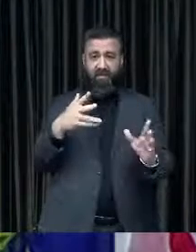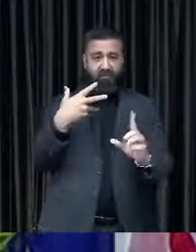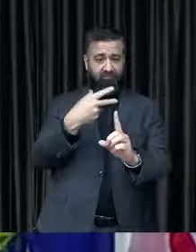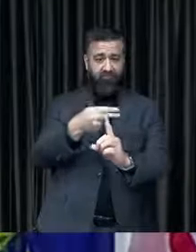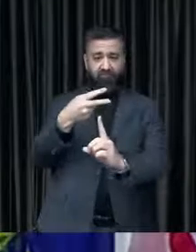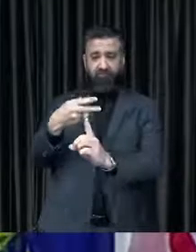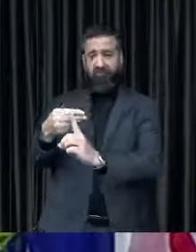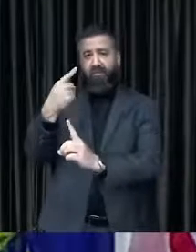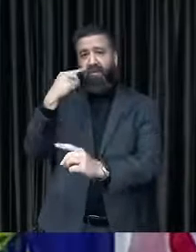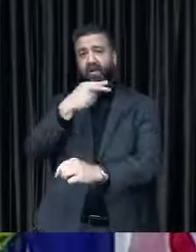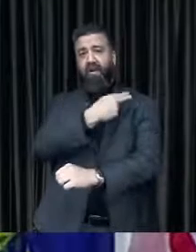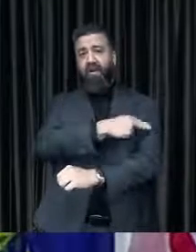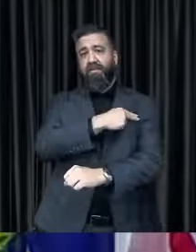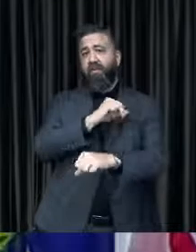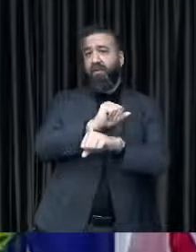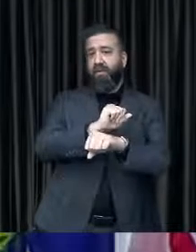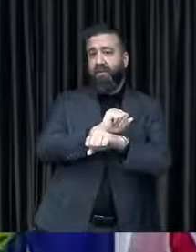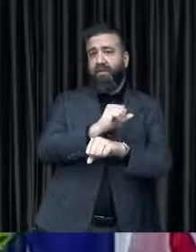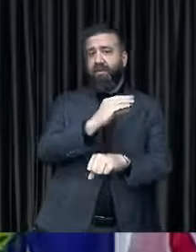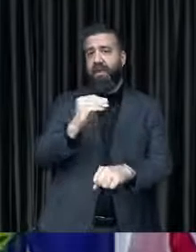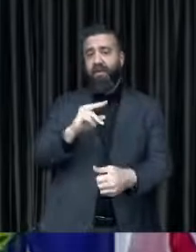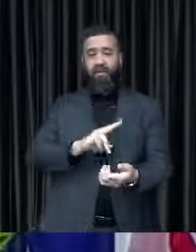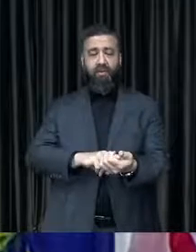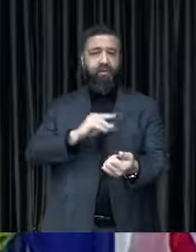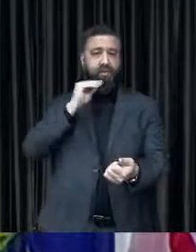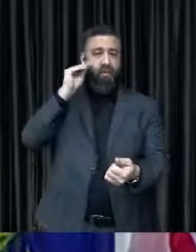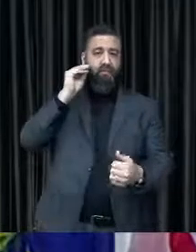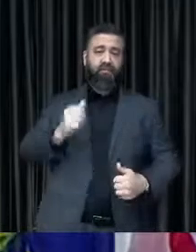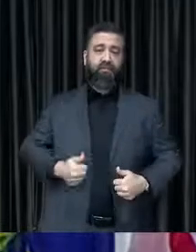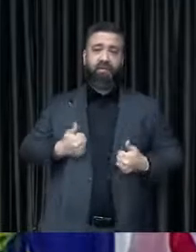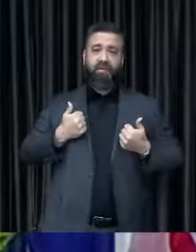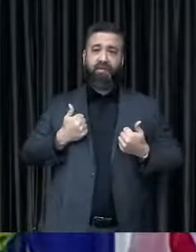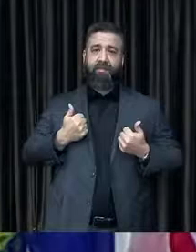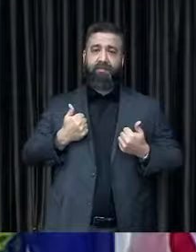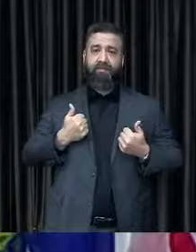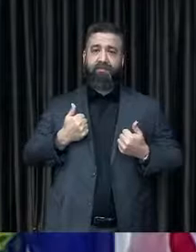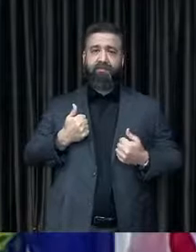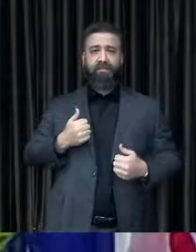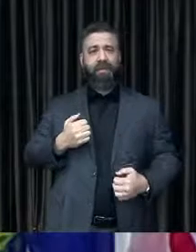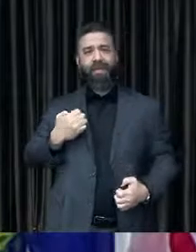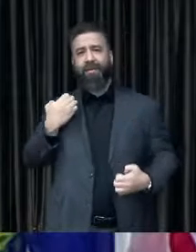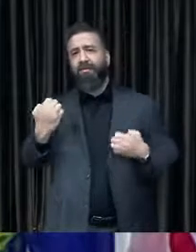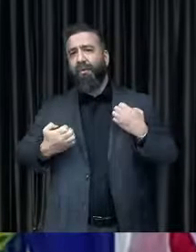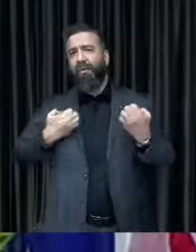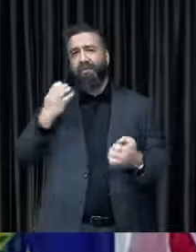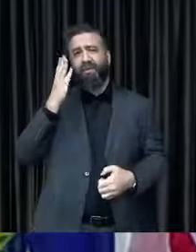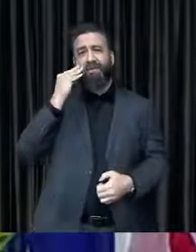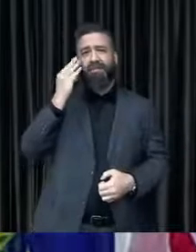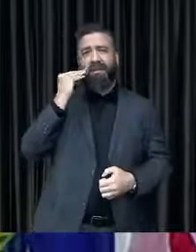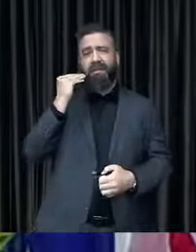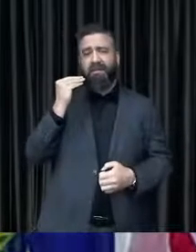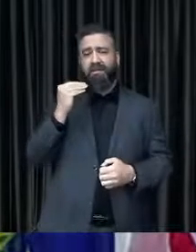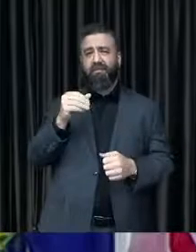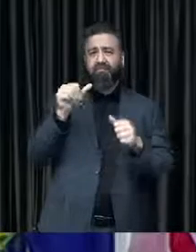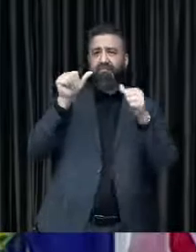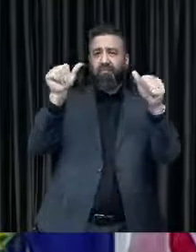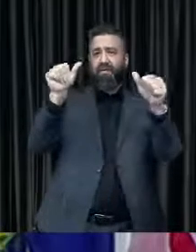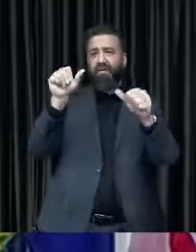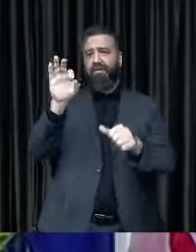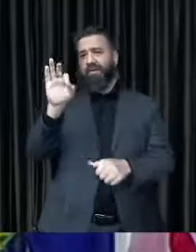and nursing home residents. The moments, often emotional ones, captured to share on social media and on news